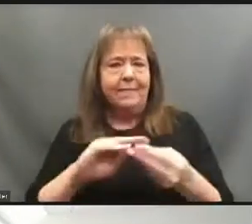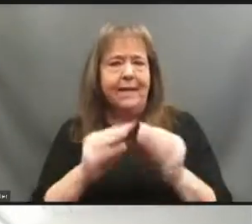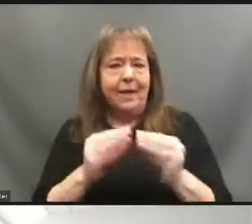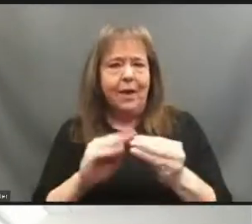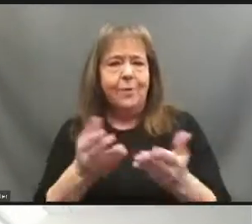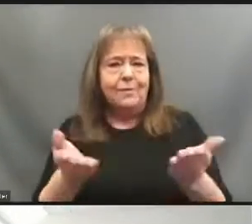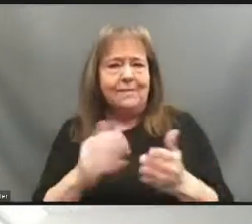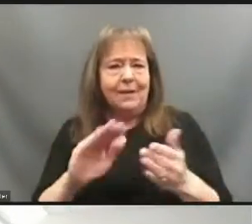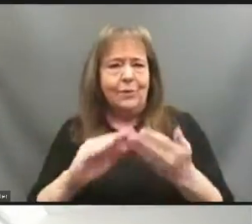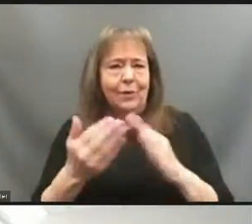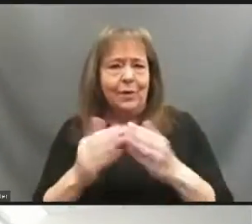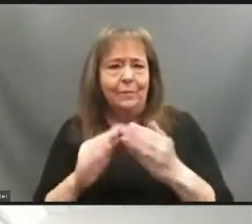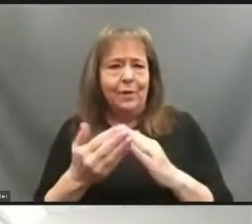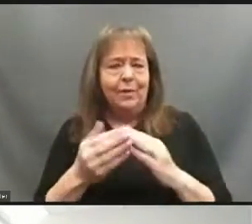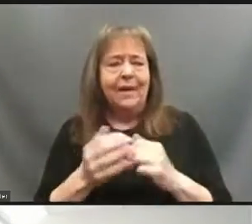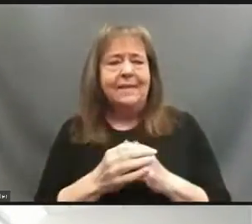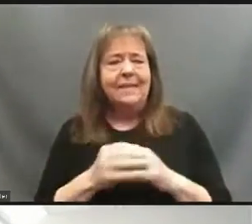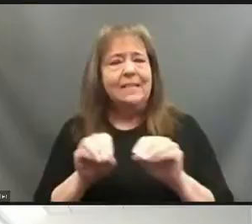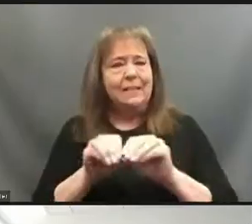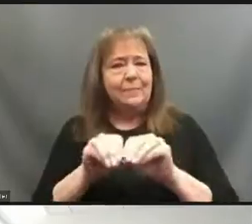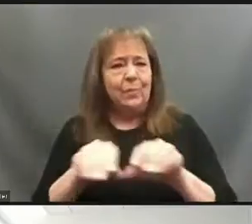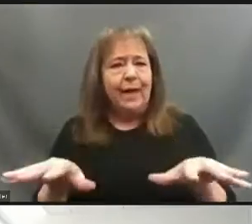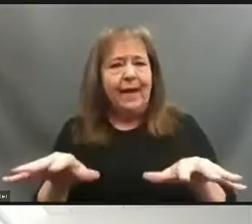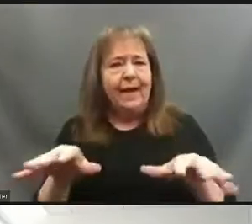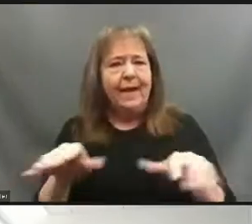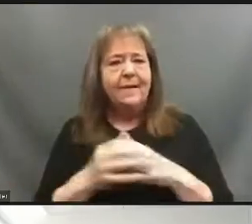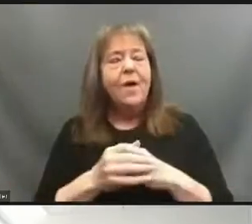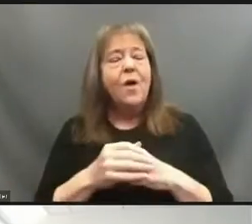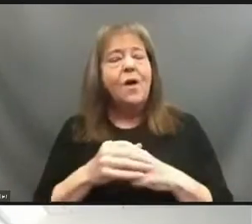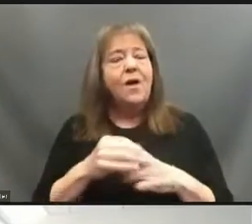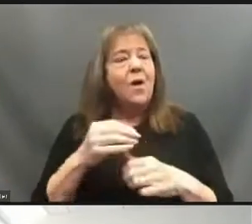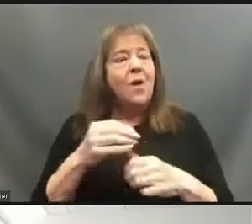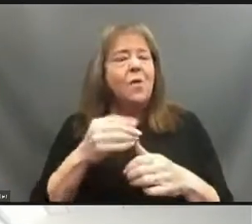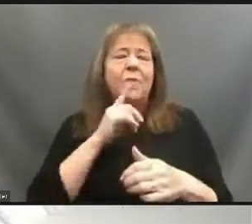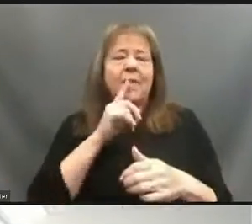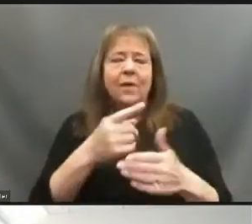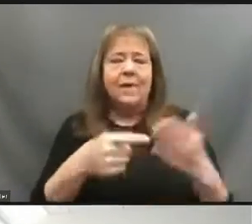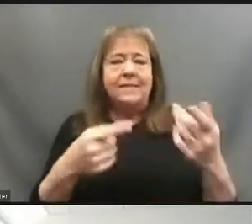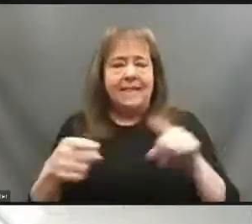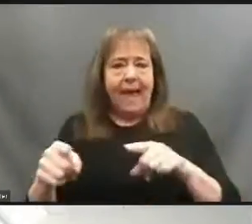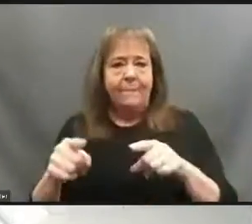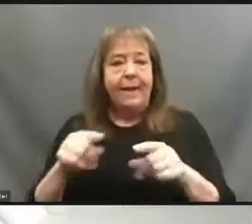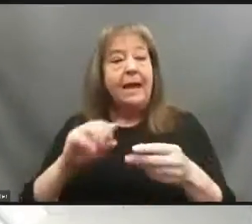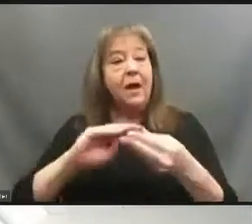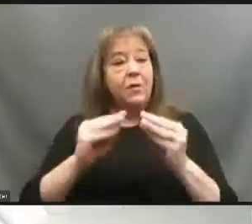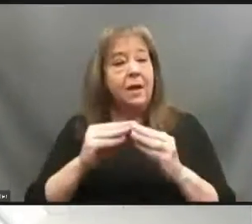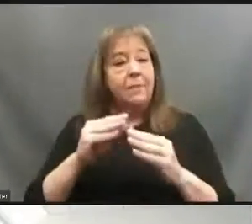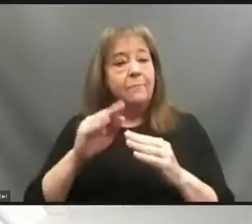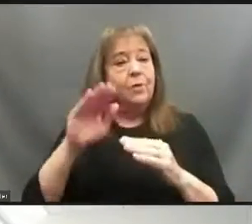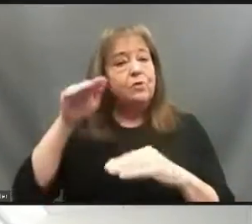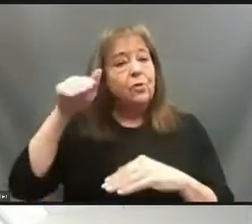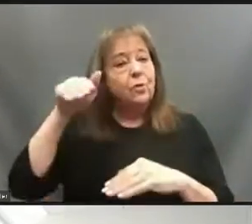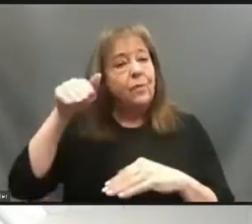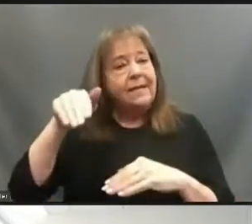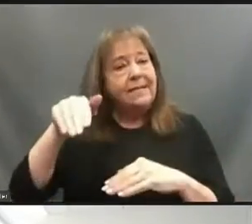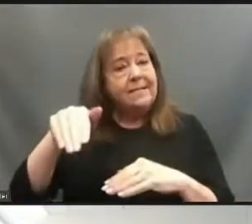from a community transmission standpoint. What we see is that the numbers are trending down. They're trending down